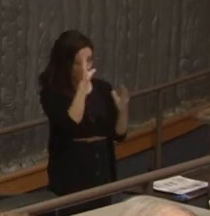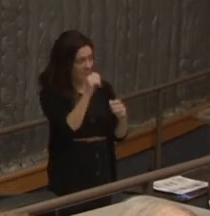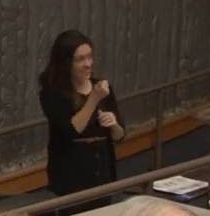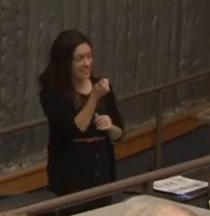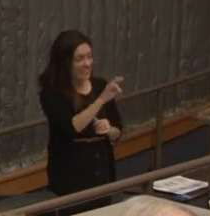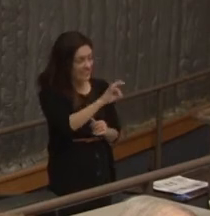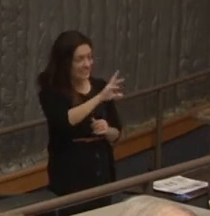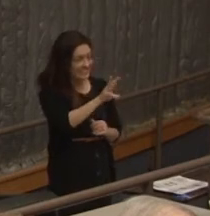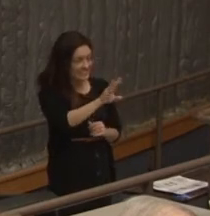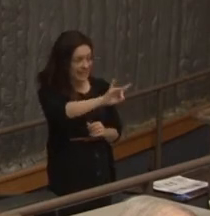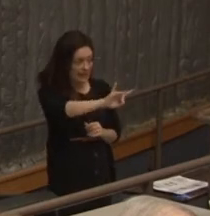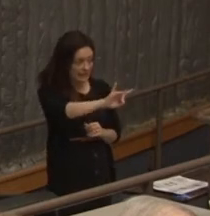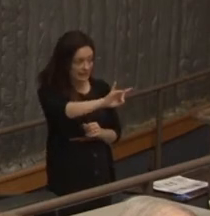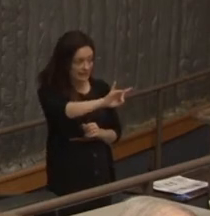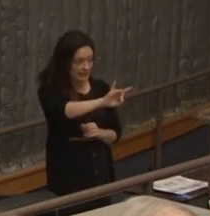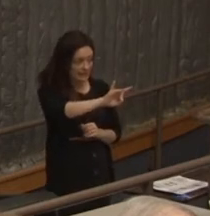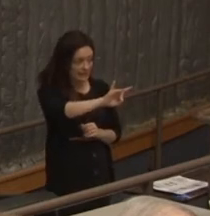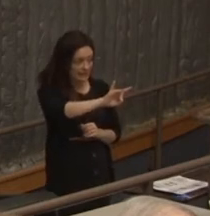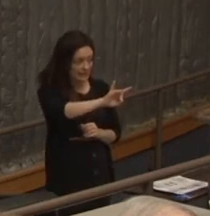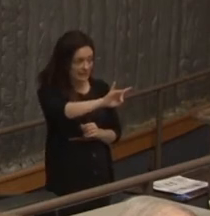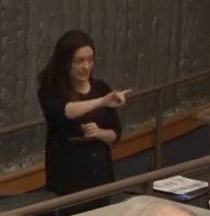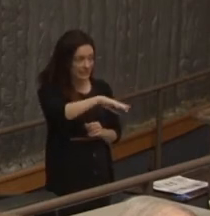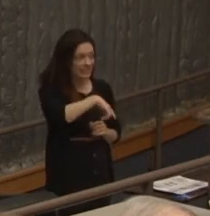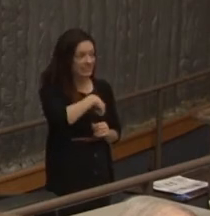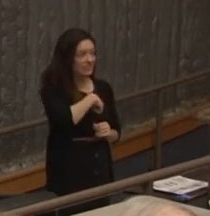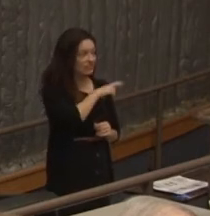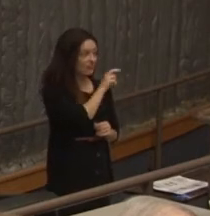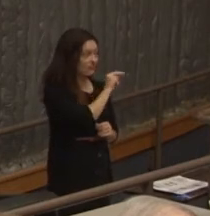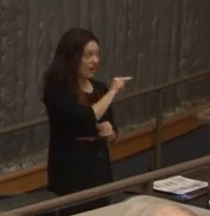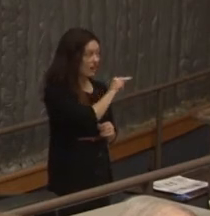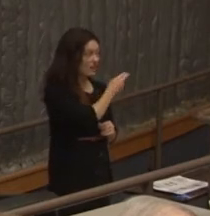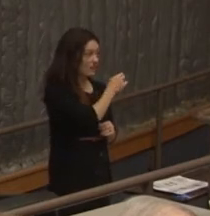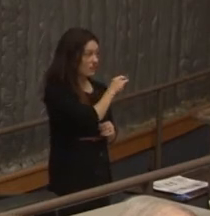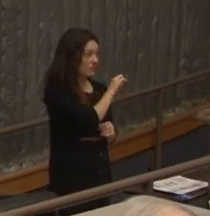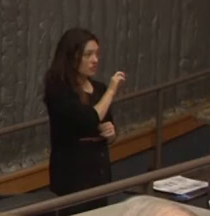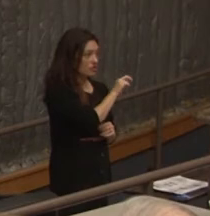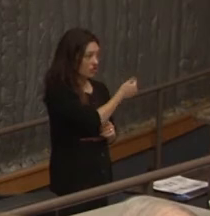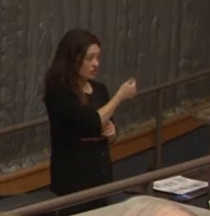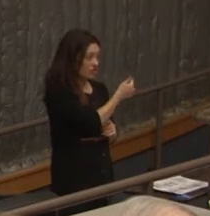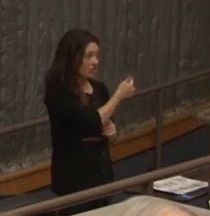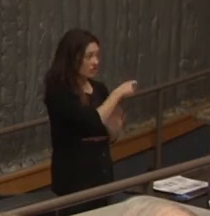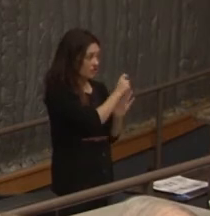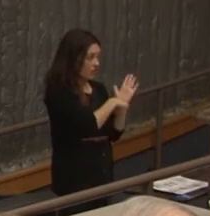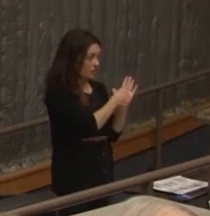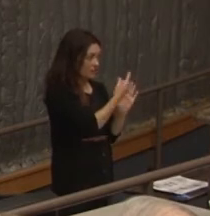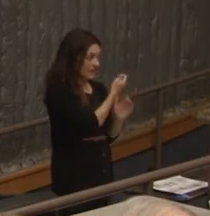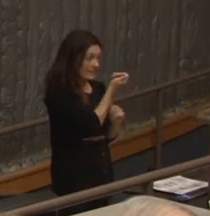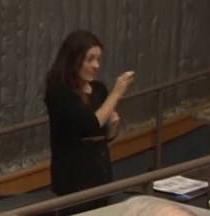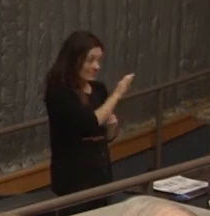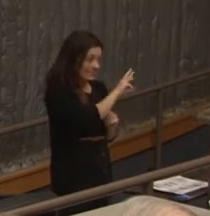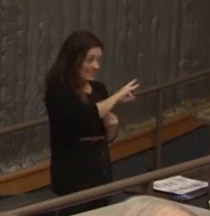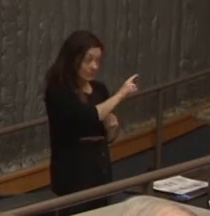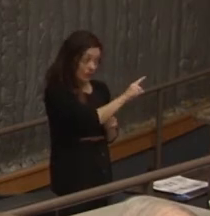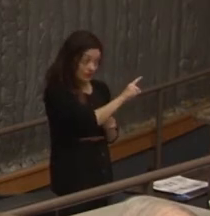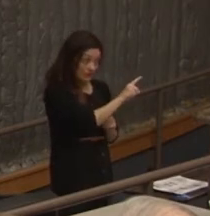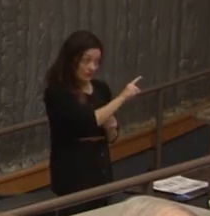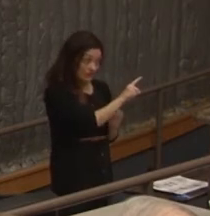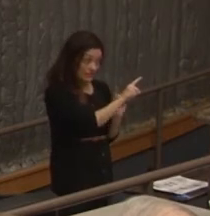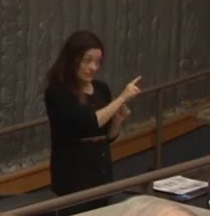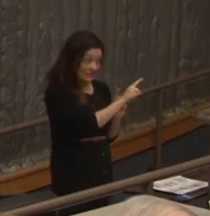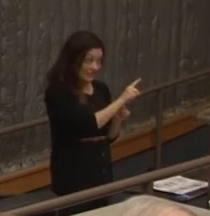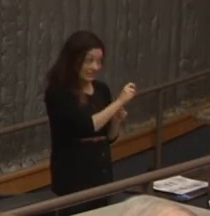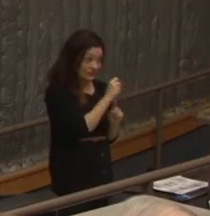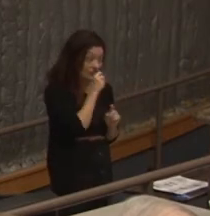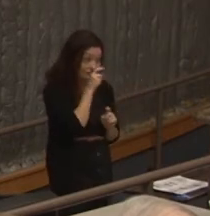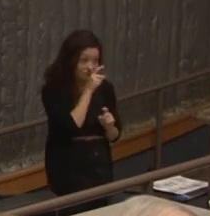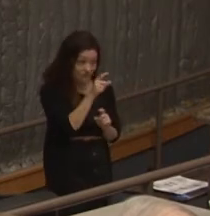1968. Raoul Hilberg wrote the first seminal work called The Destruction of European Jewry in 1961. So it's